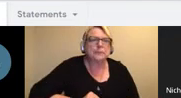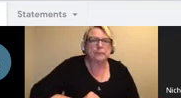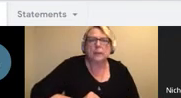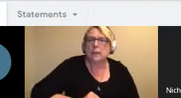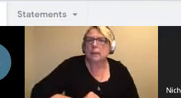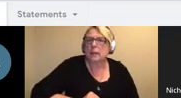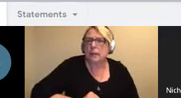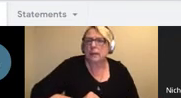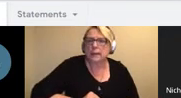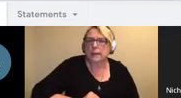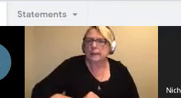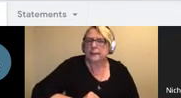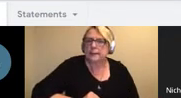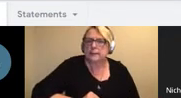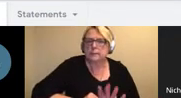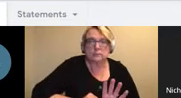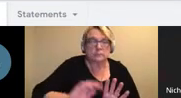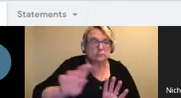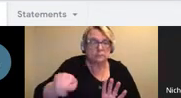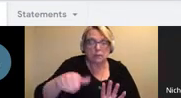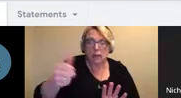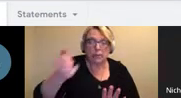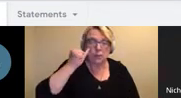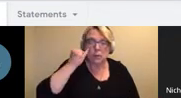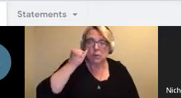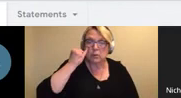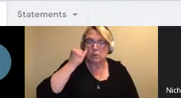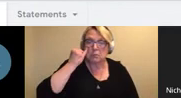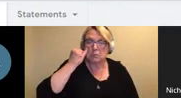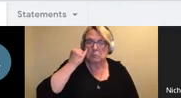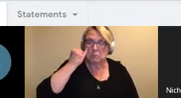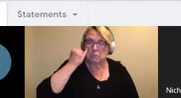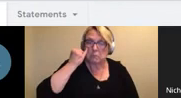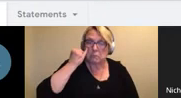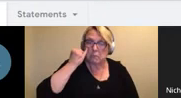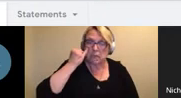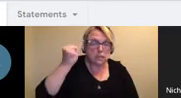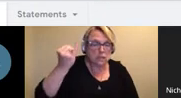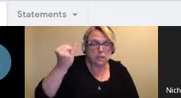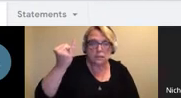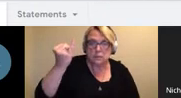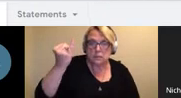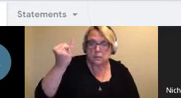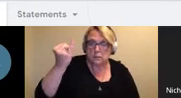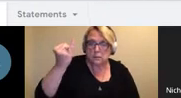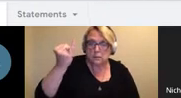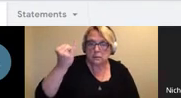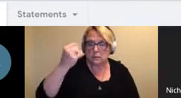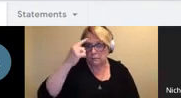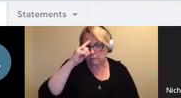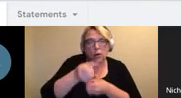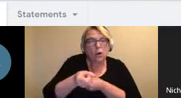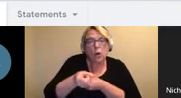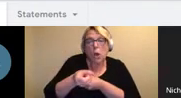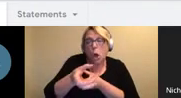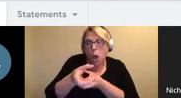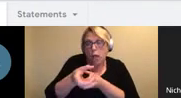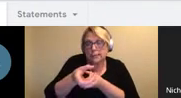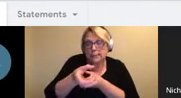Does anybody have any other suggestions that we would like for the causes?